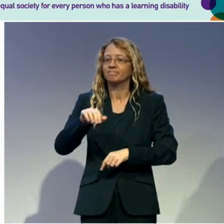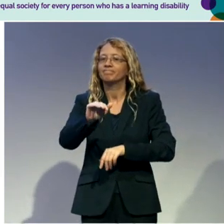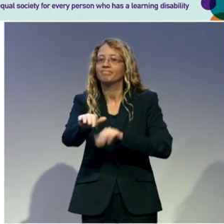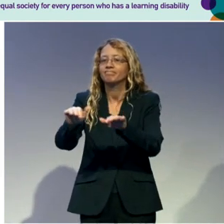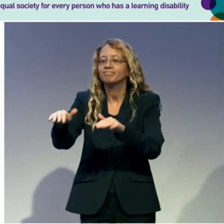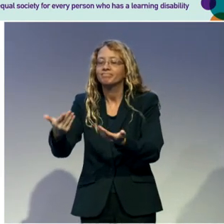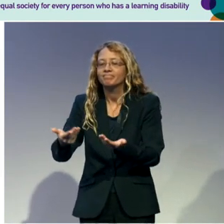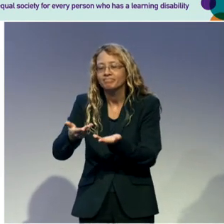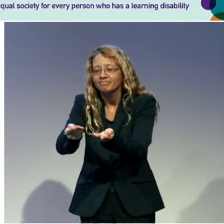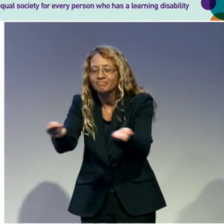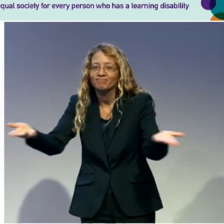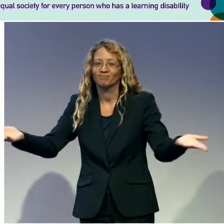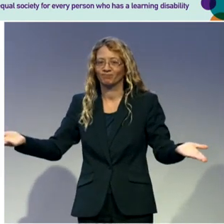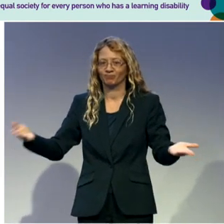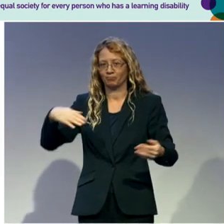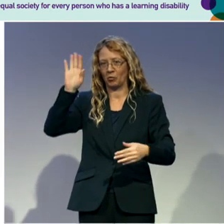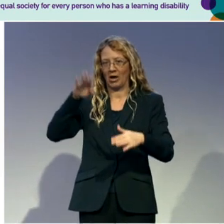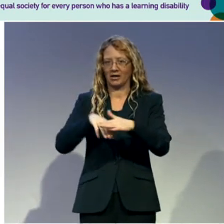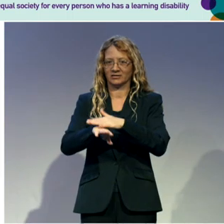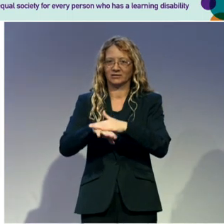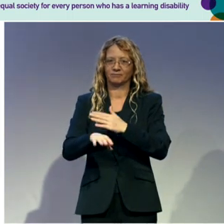Thank you.